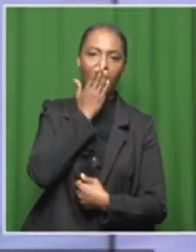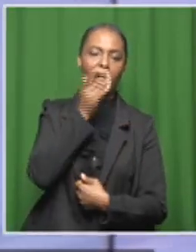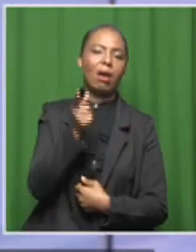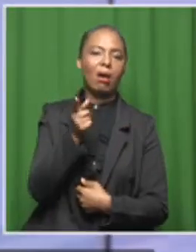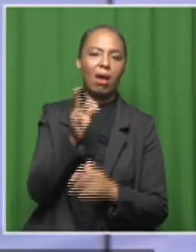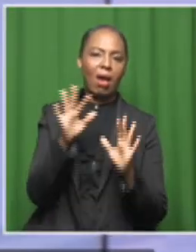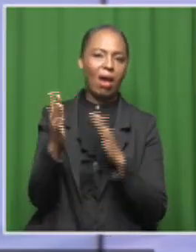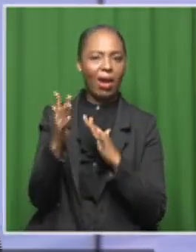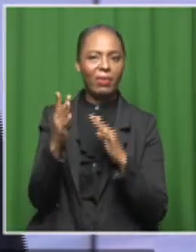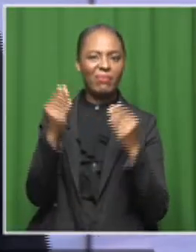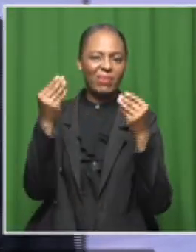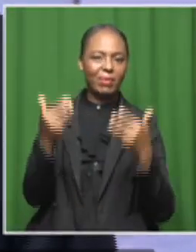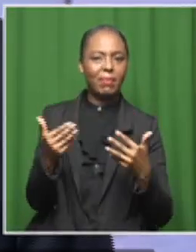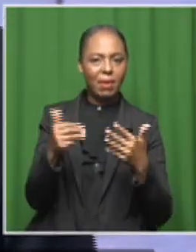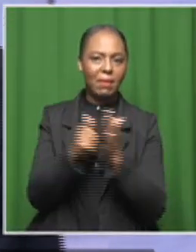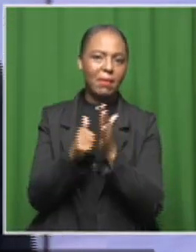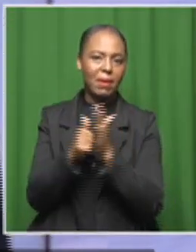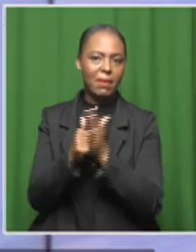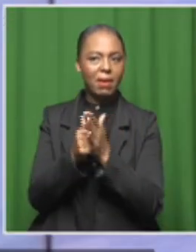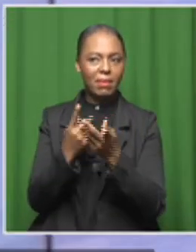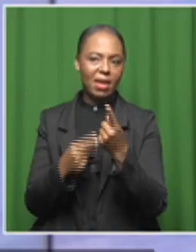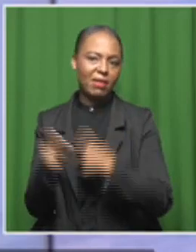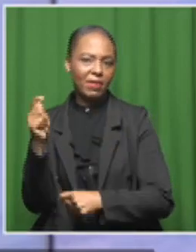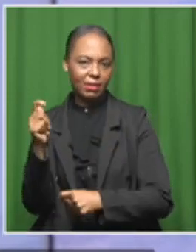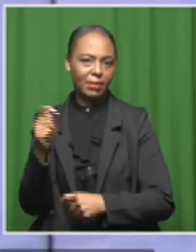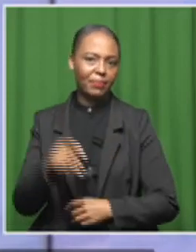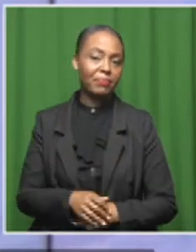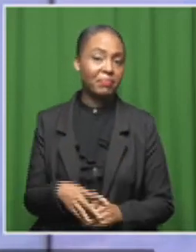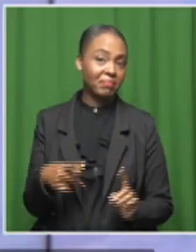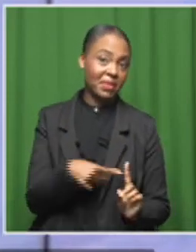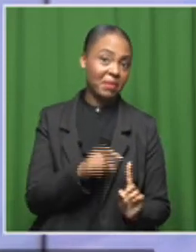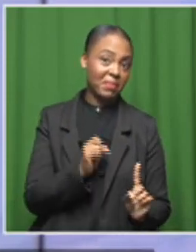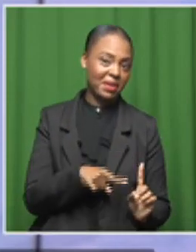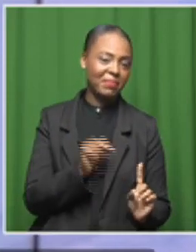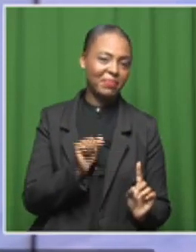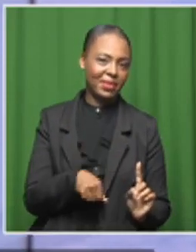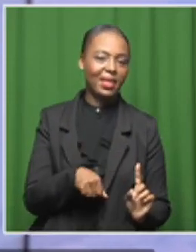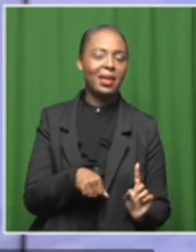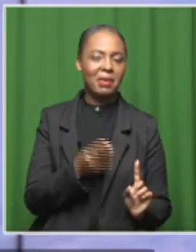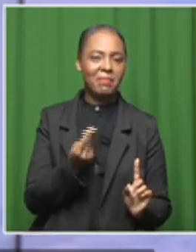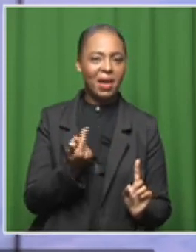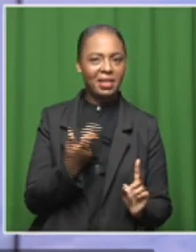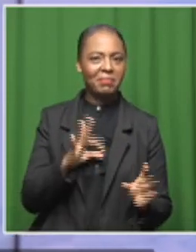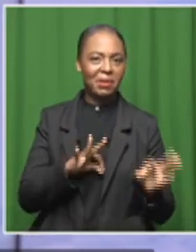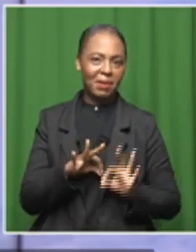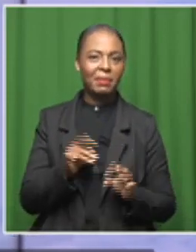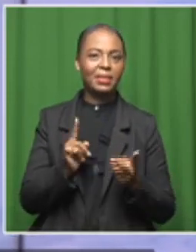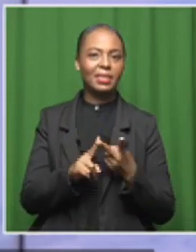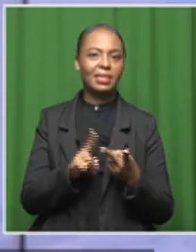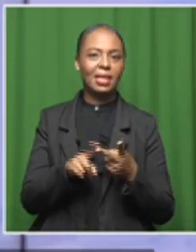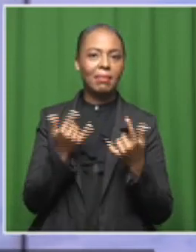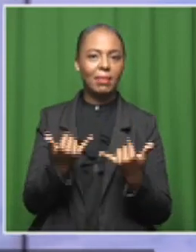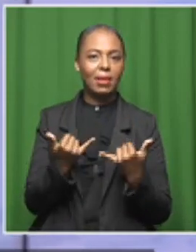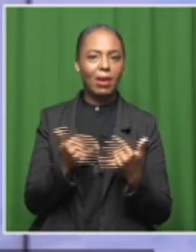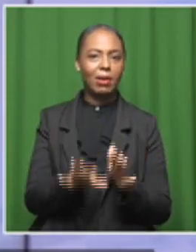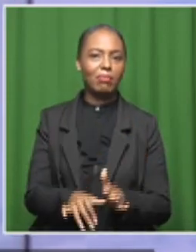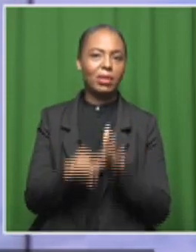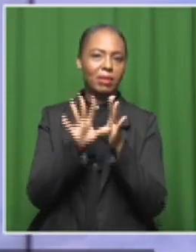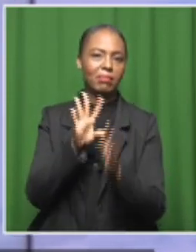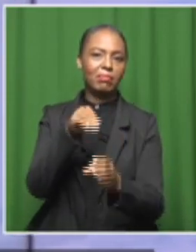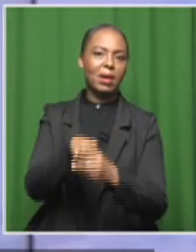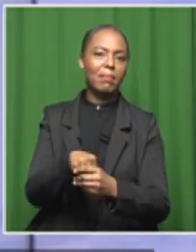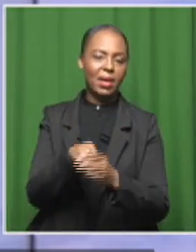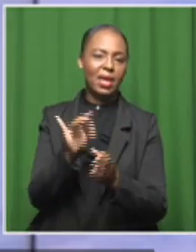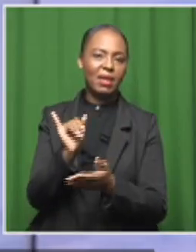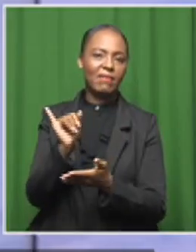you have it. That's Tshepo Papola, making money and losing some of it. But the most important thing is that he's part of the so-called investor